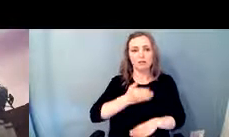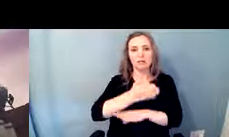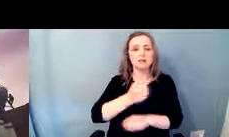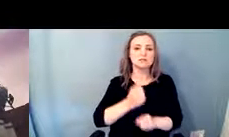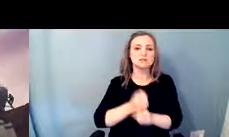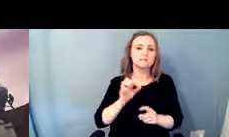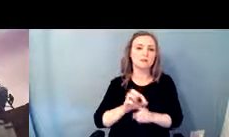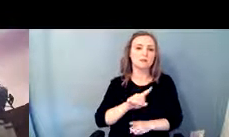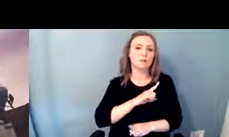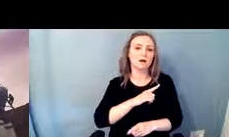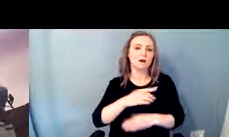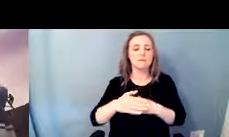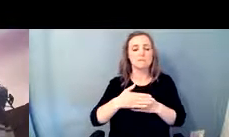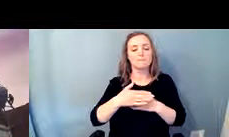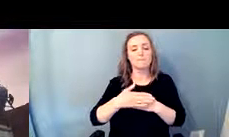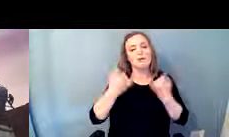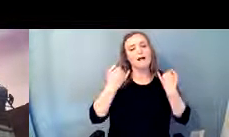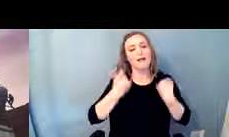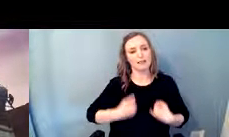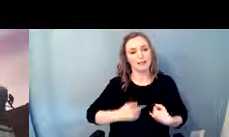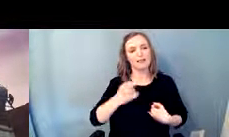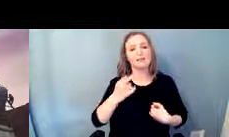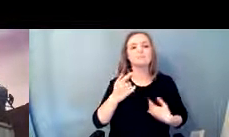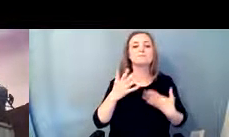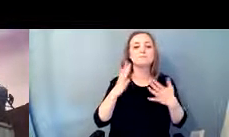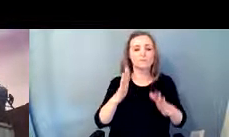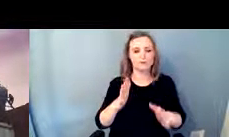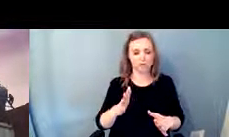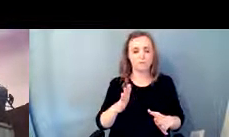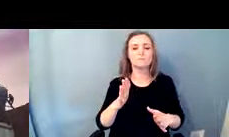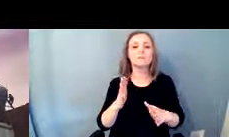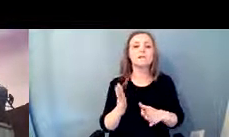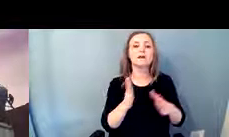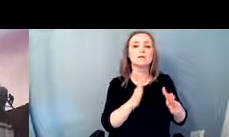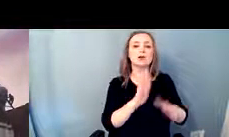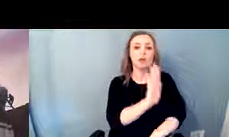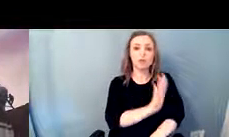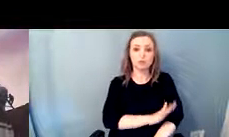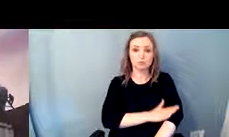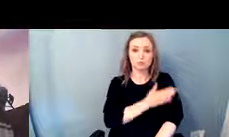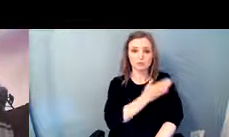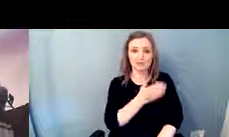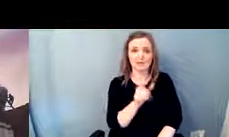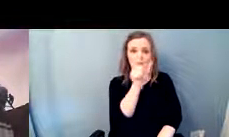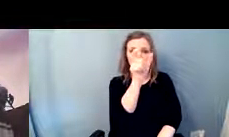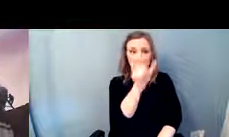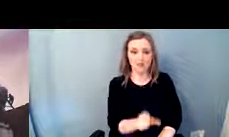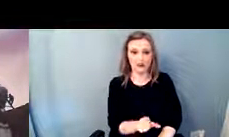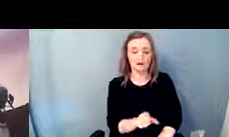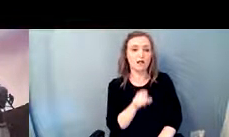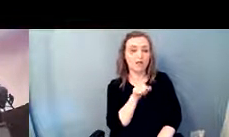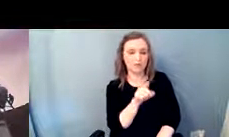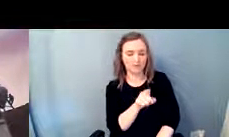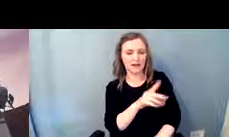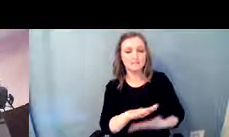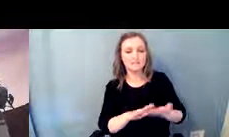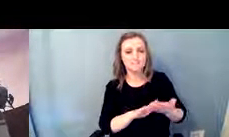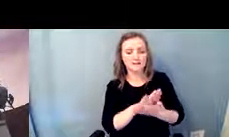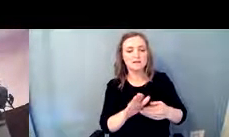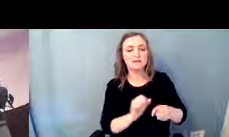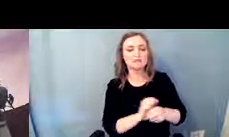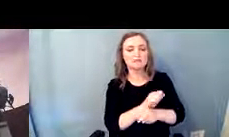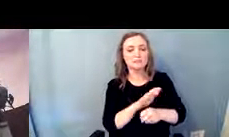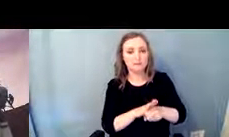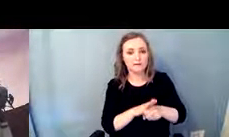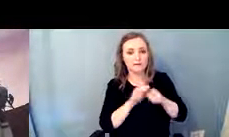expect to see on average. And then if you look at the green columns, that shows the effect of the pandemic. So we all locked down in